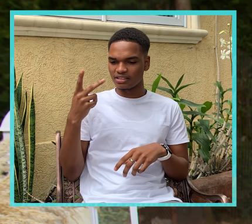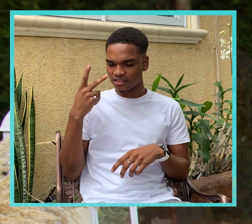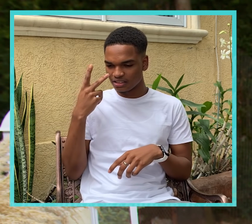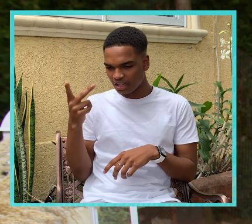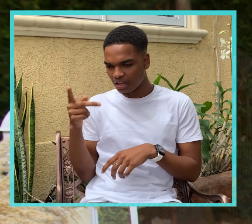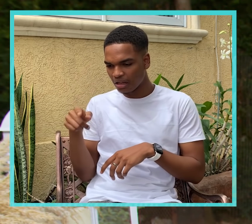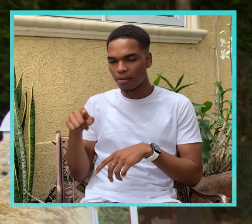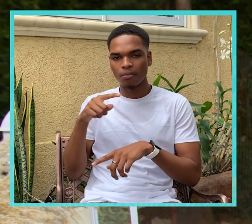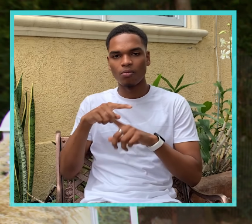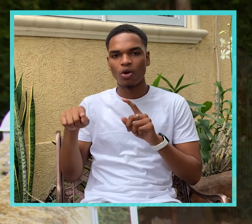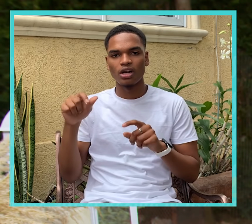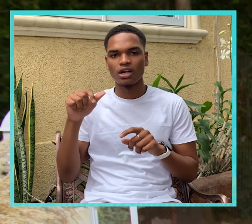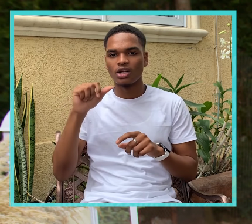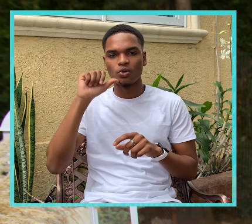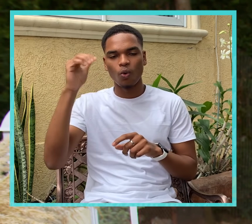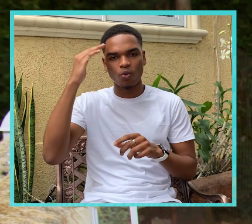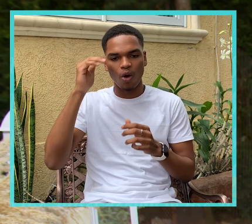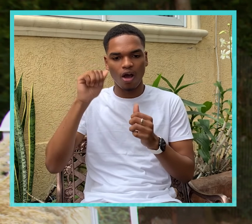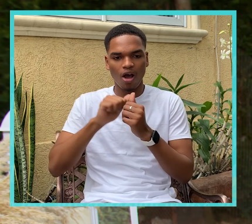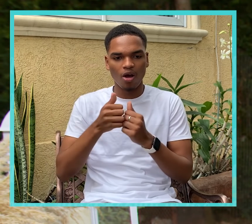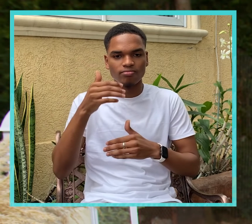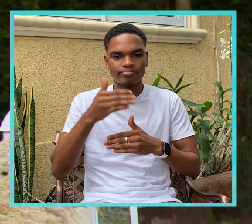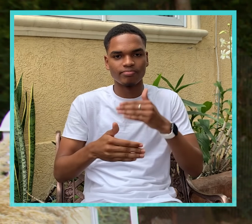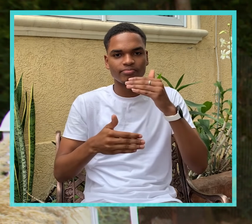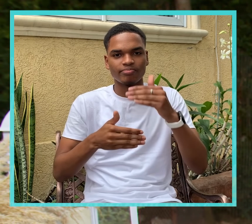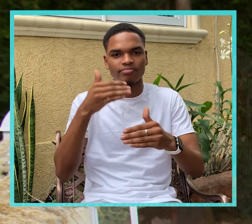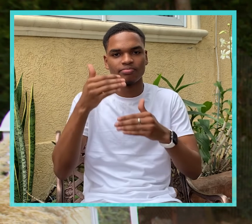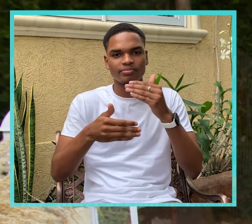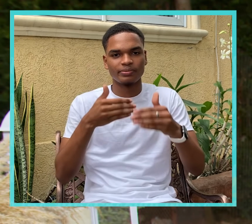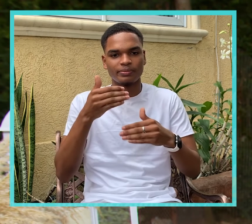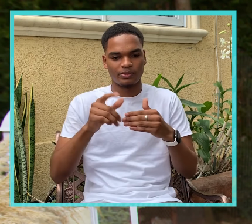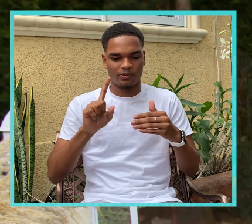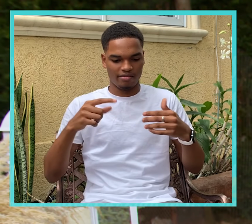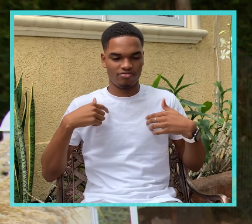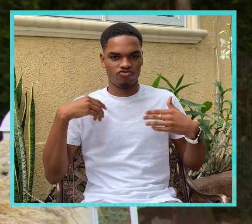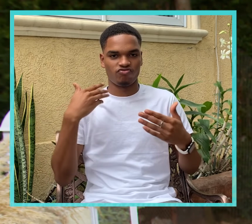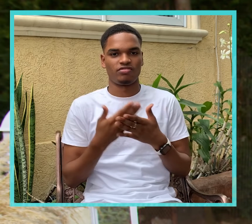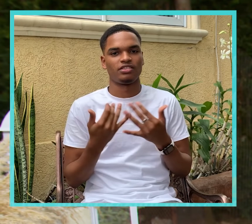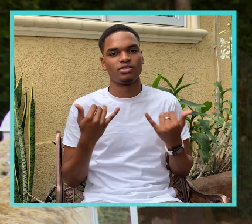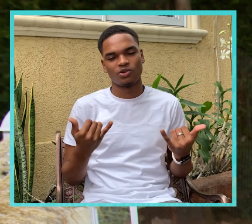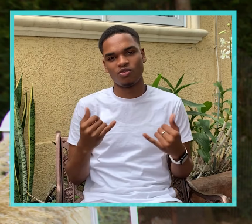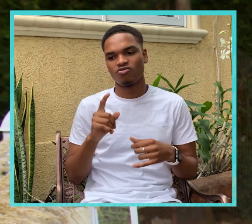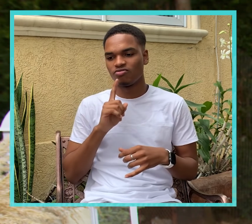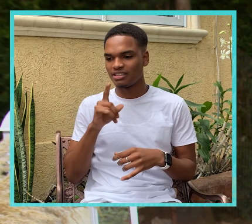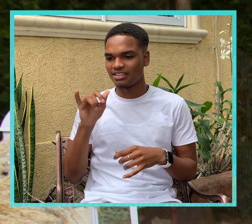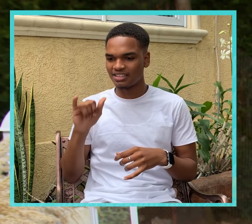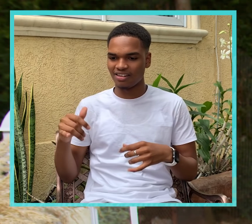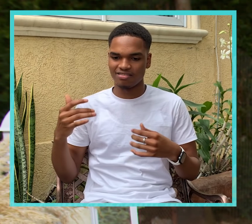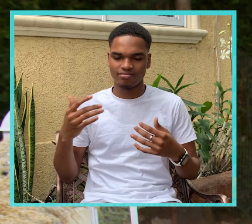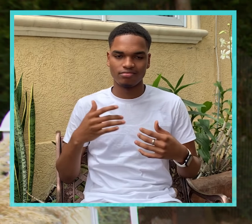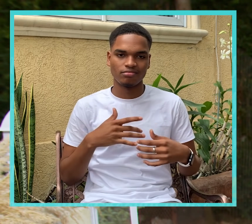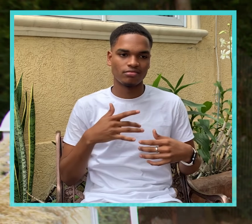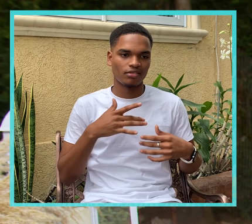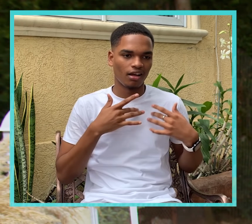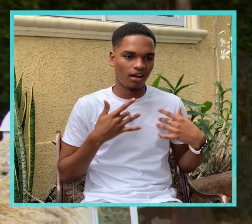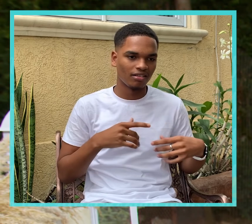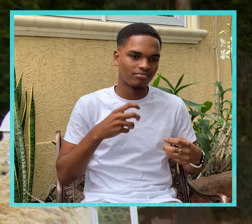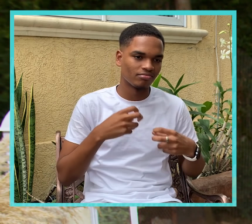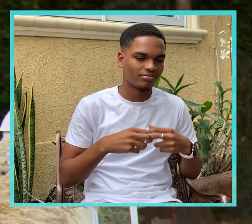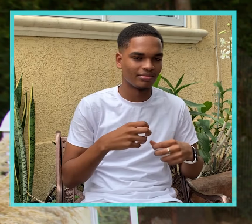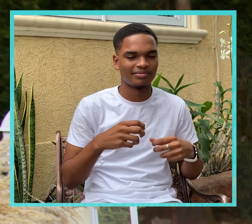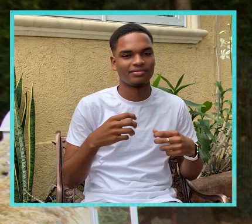understand the journey and the process to getting where. Yes. People are, you know, and the, the heartache and the, so even as you said that, no, I